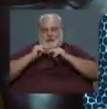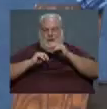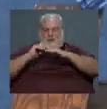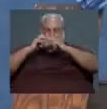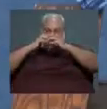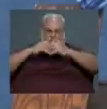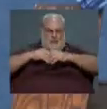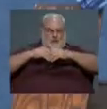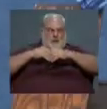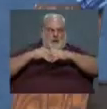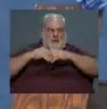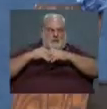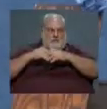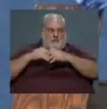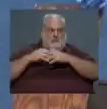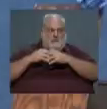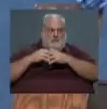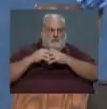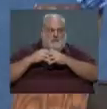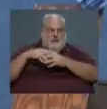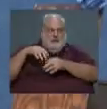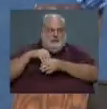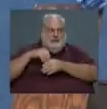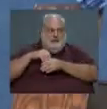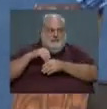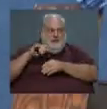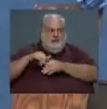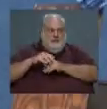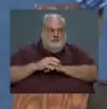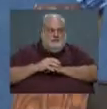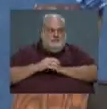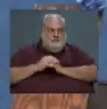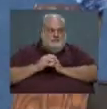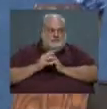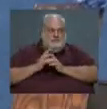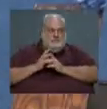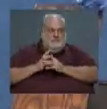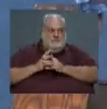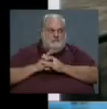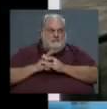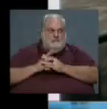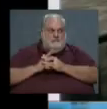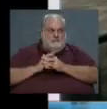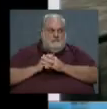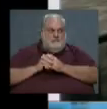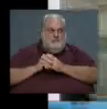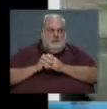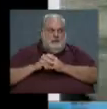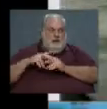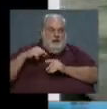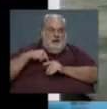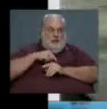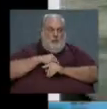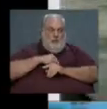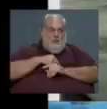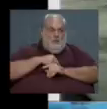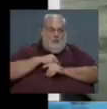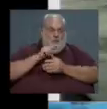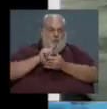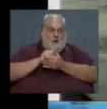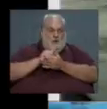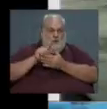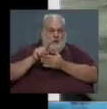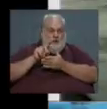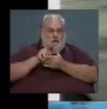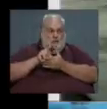down, and that was the inside of it. That's what it currently looks like. We actually went back there about a week or